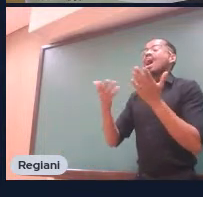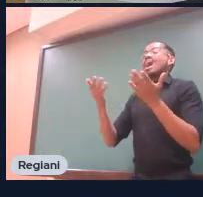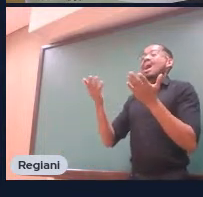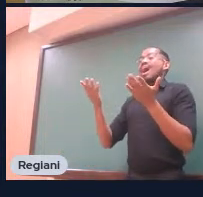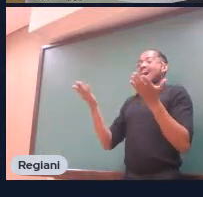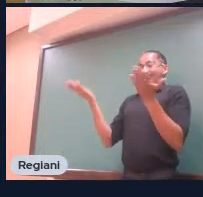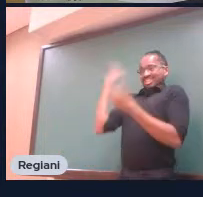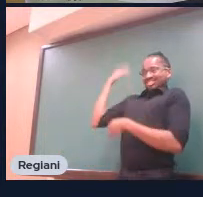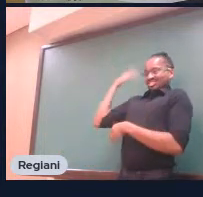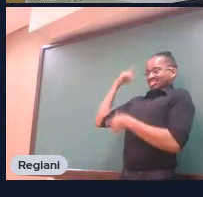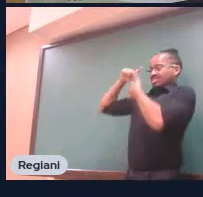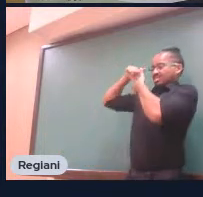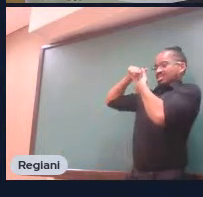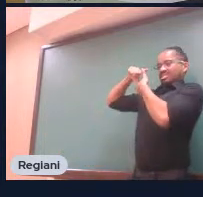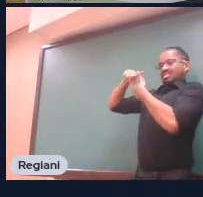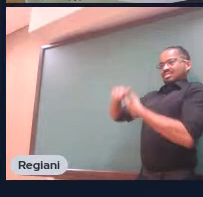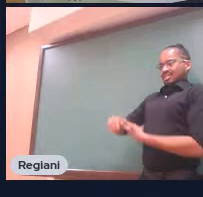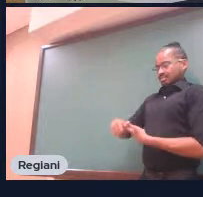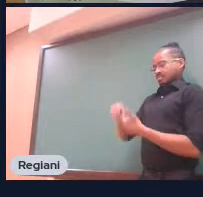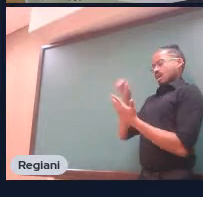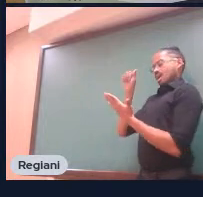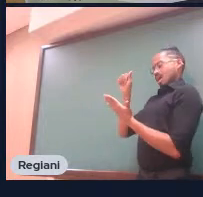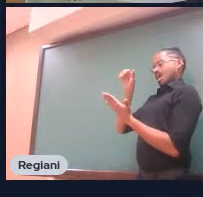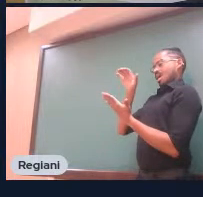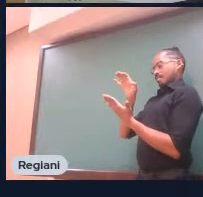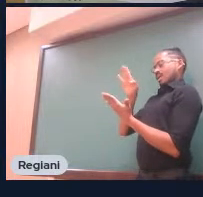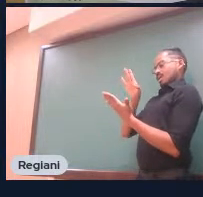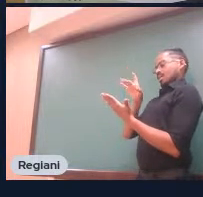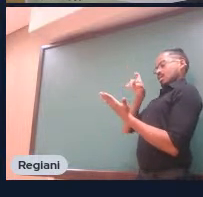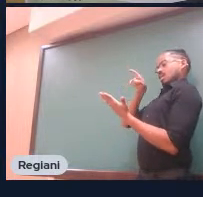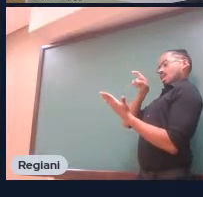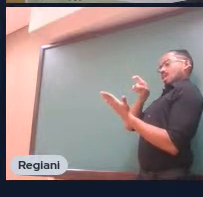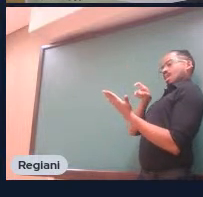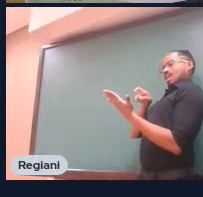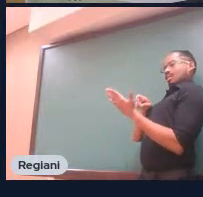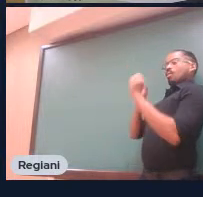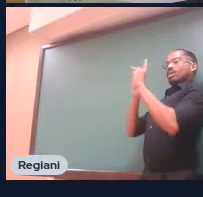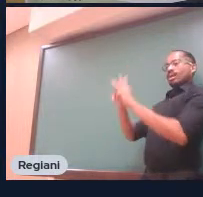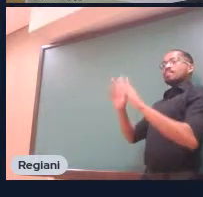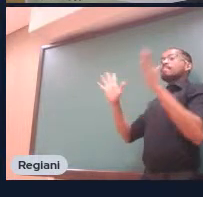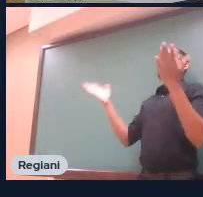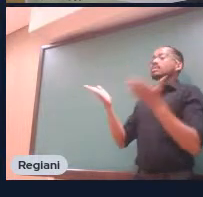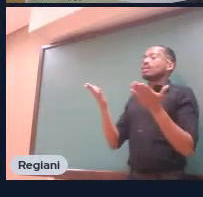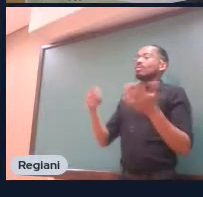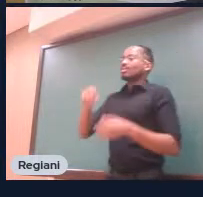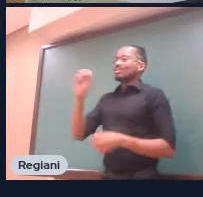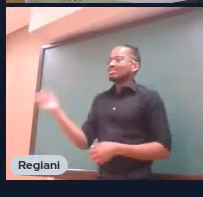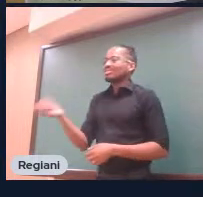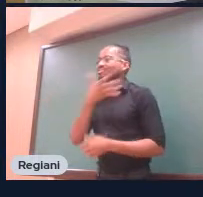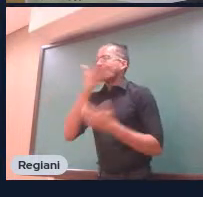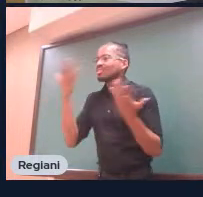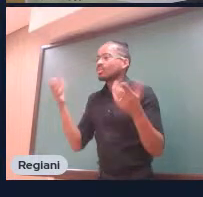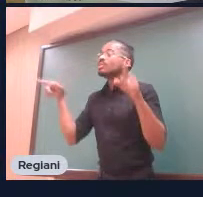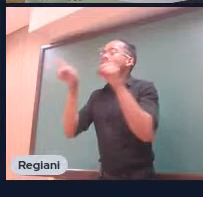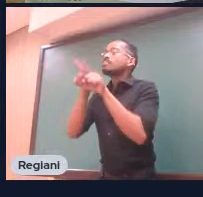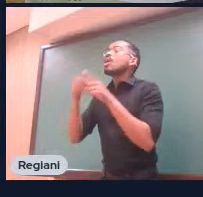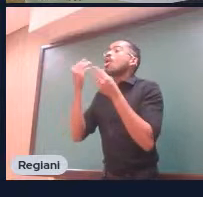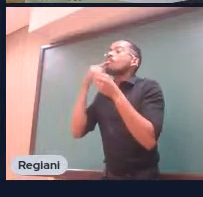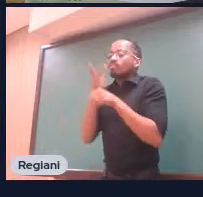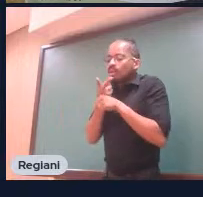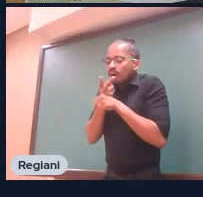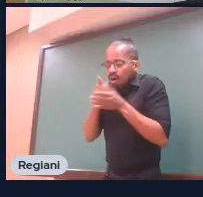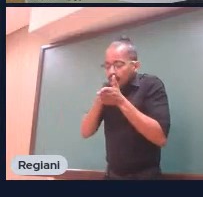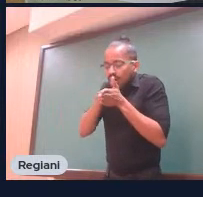also know that for many exotic languages, especially think of the indigenous languages of this country, you can't do that with